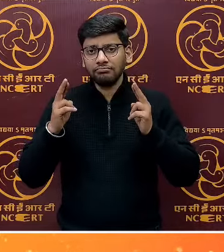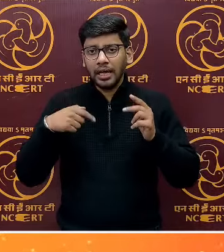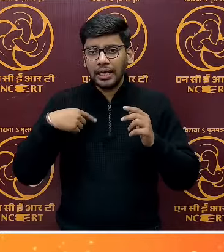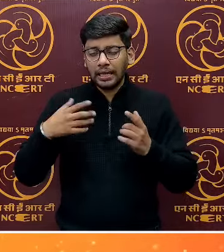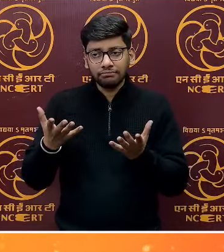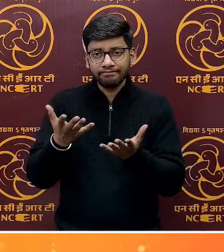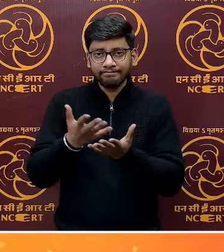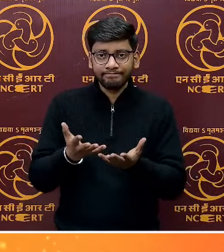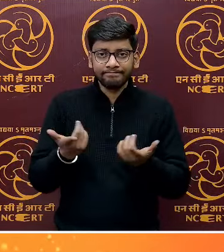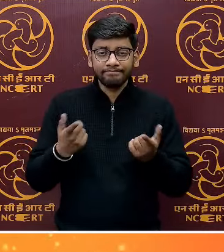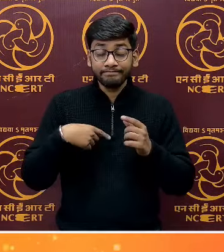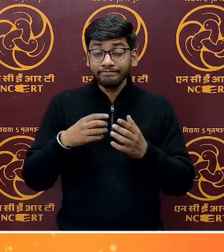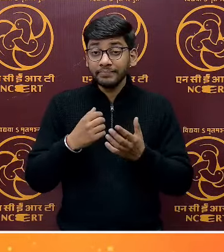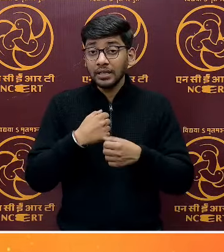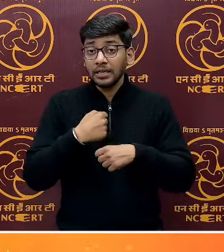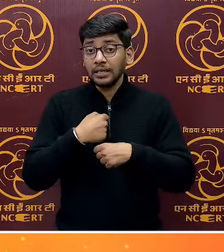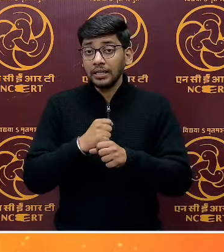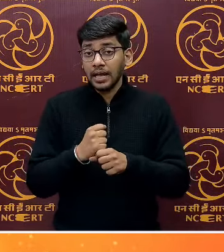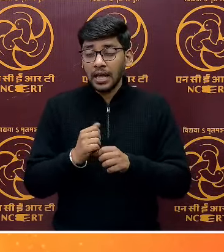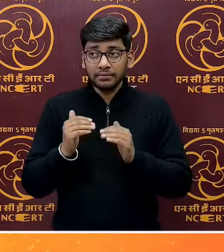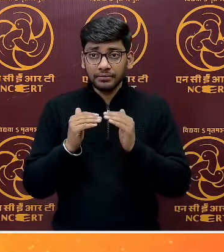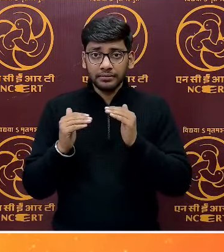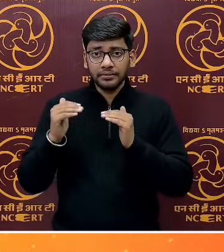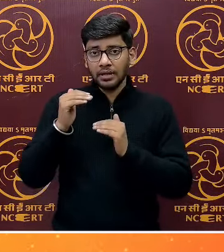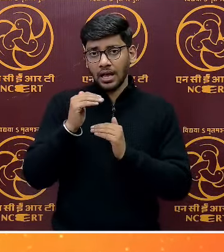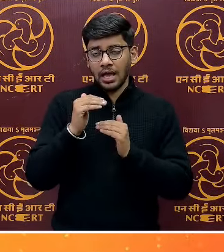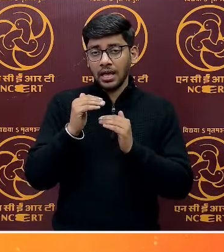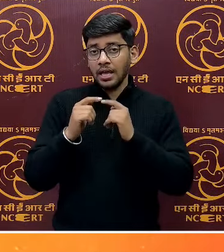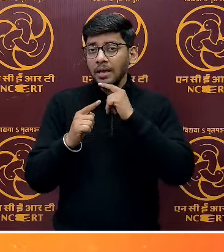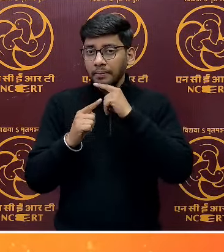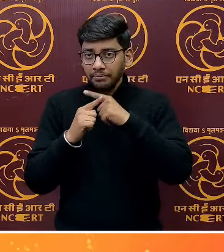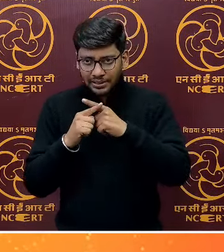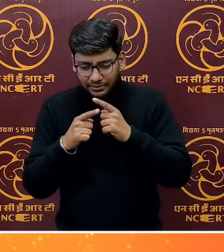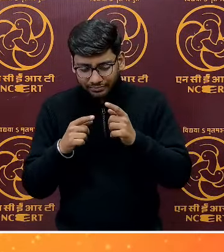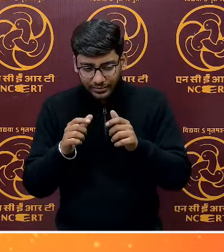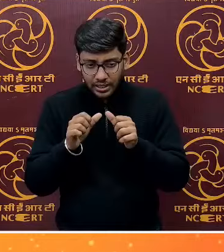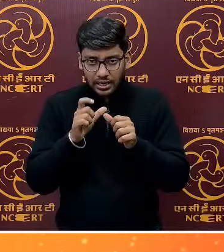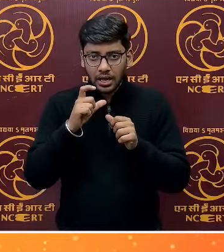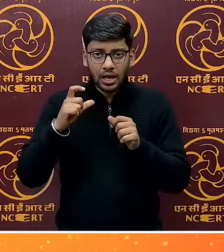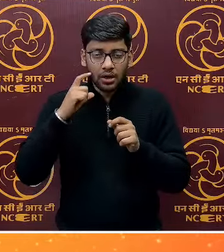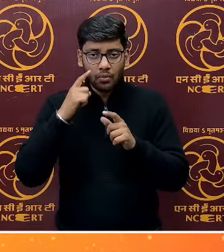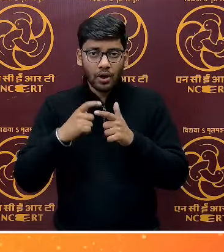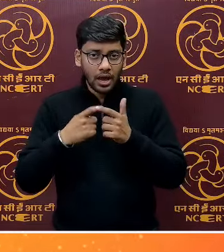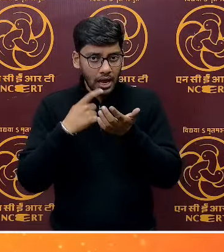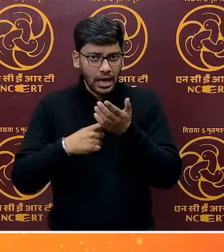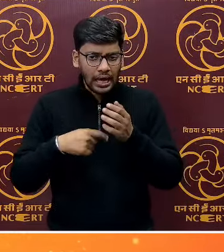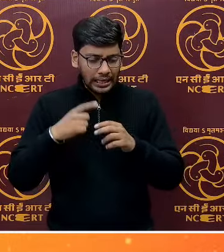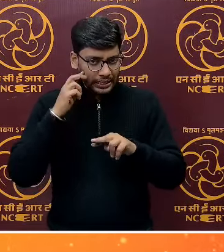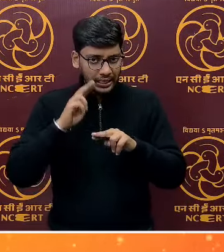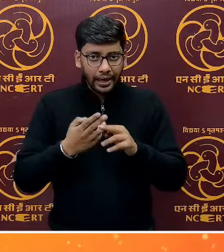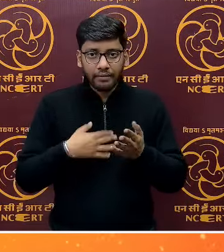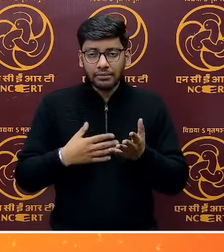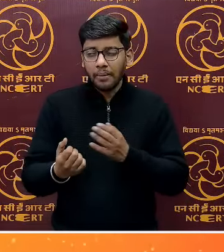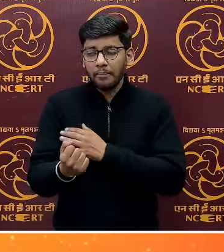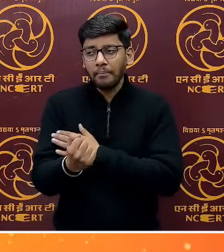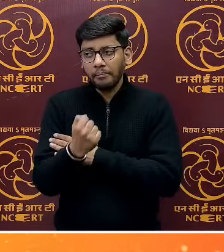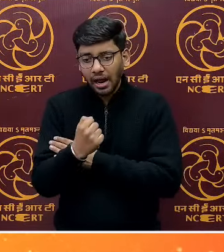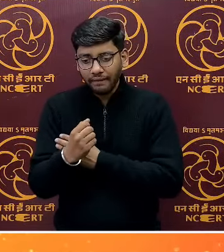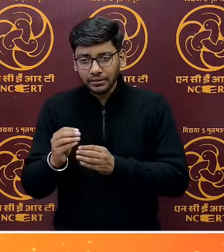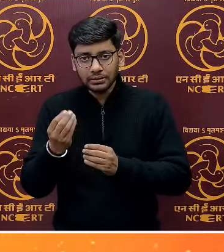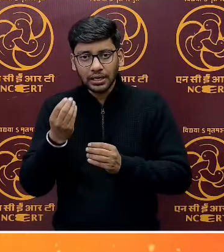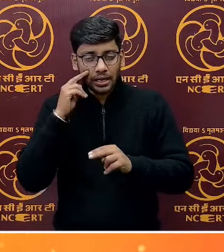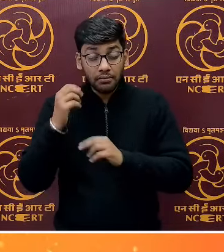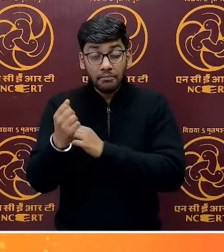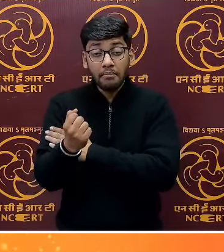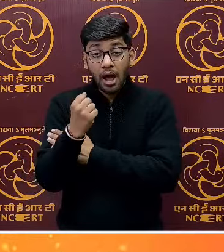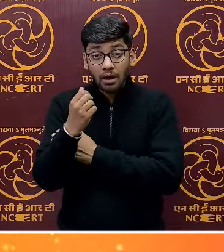talking about reaching somewhere high and acquiring that power. So with great power comes great responsibility, and in turn